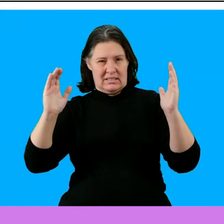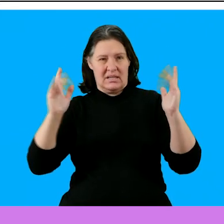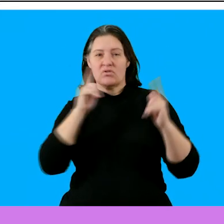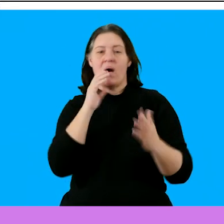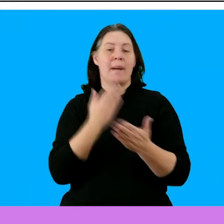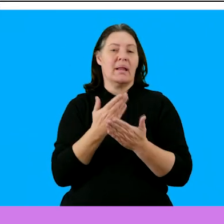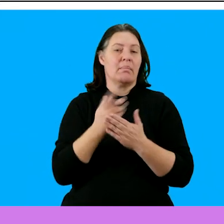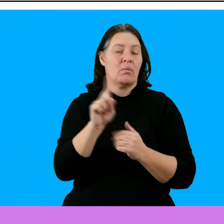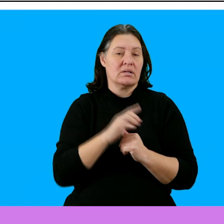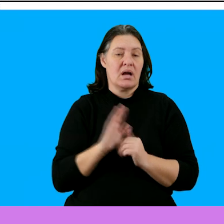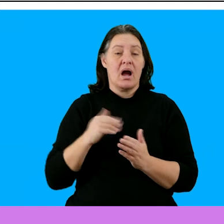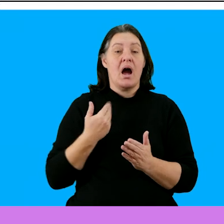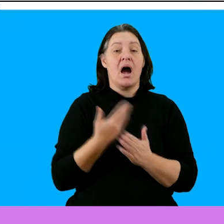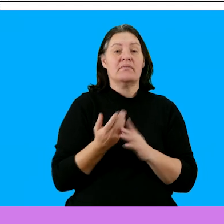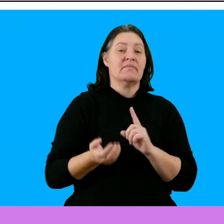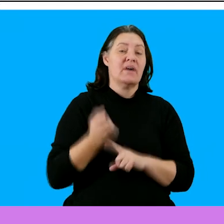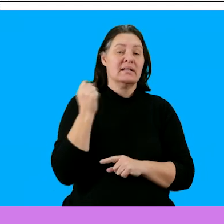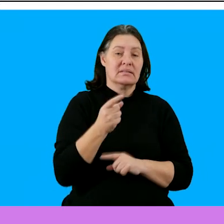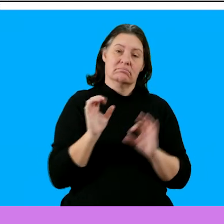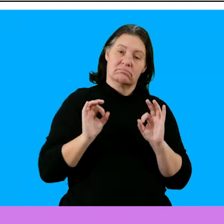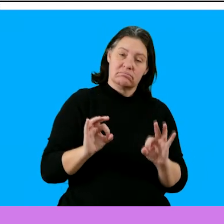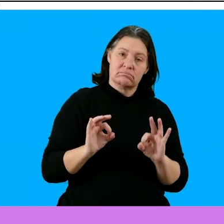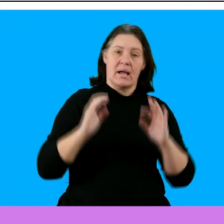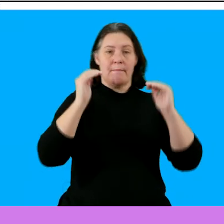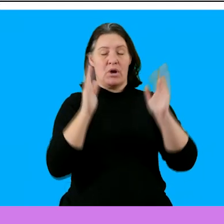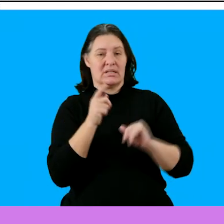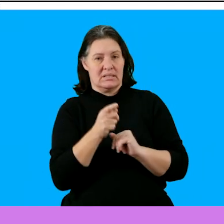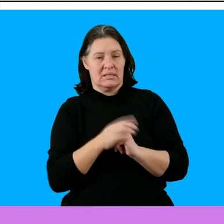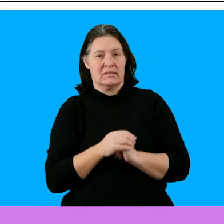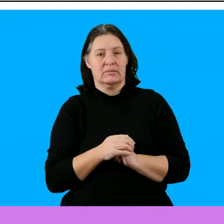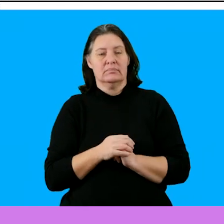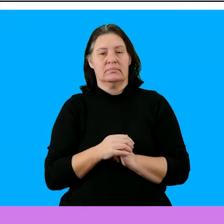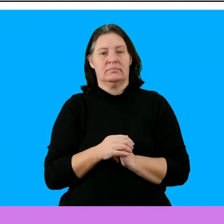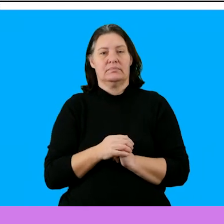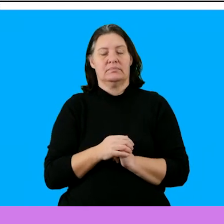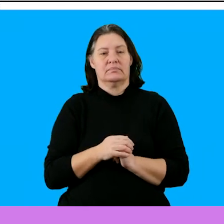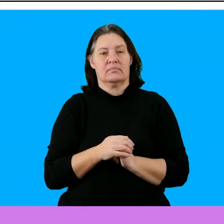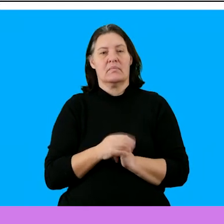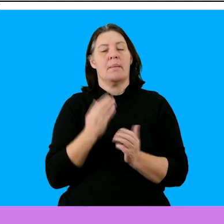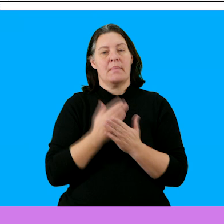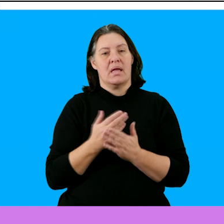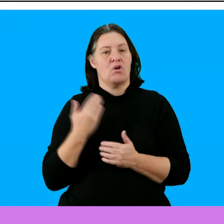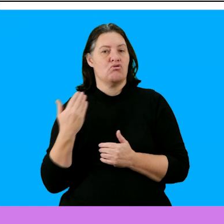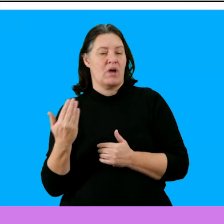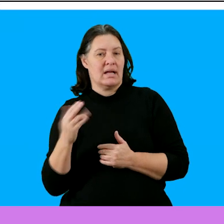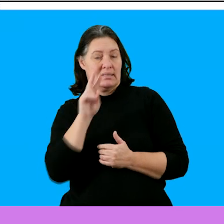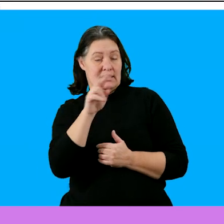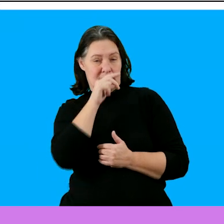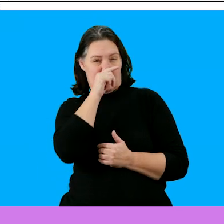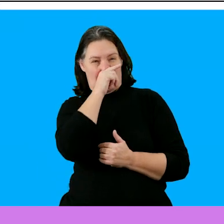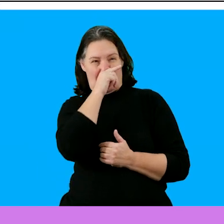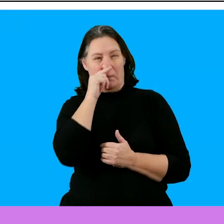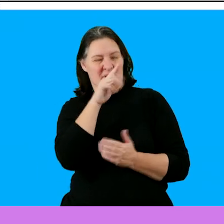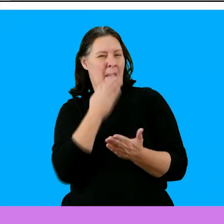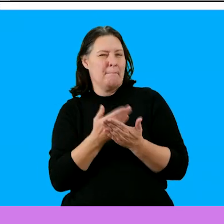296,540 rand. So what is applicable? So after finding the correct tax bracket, I move to the right-hand side of the